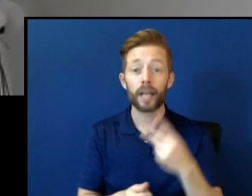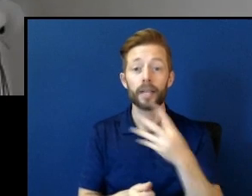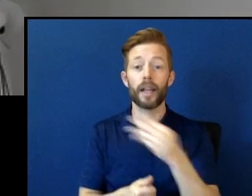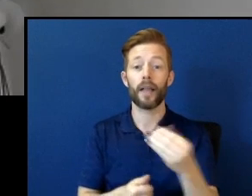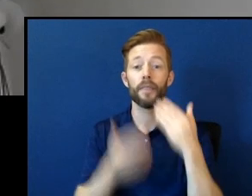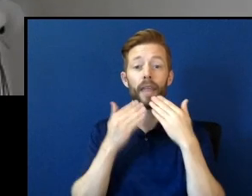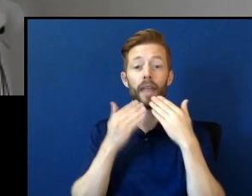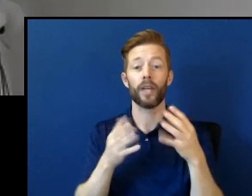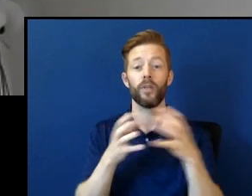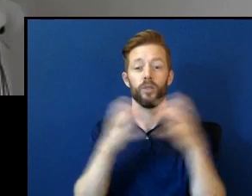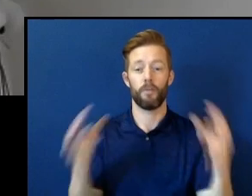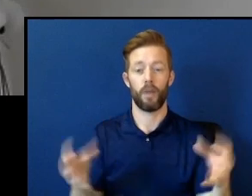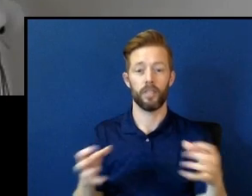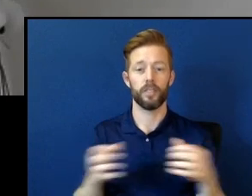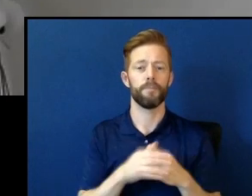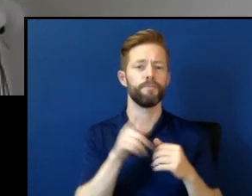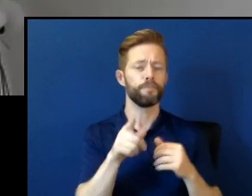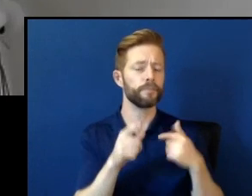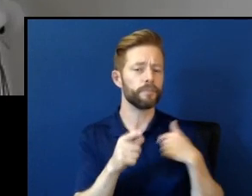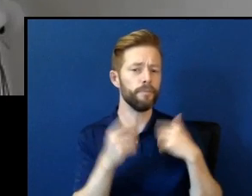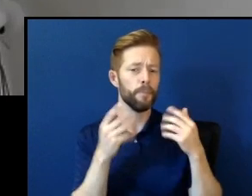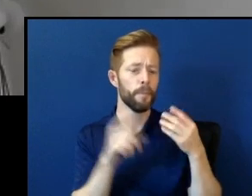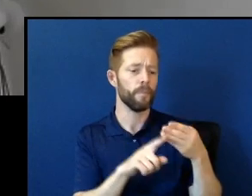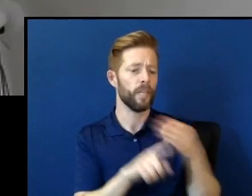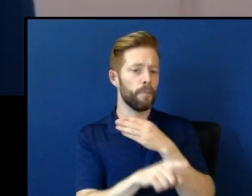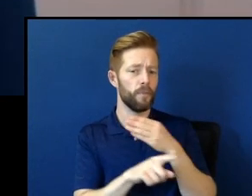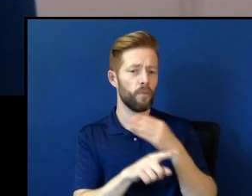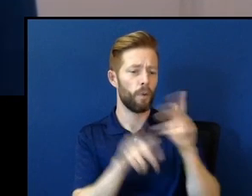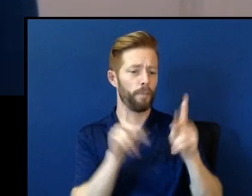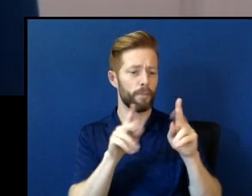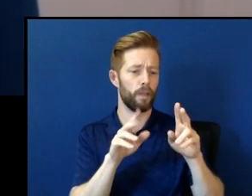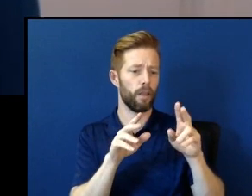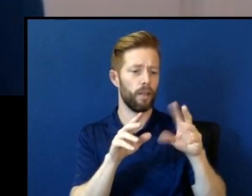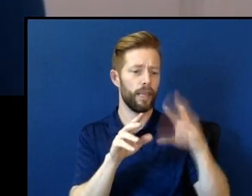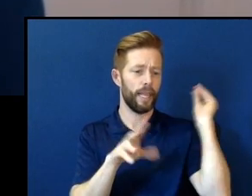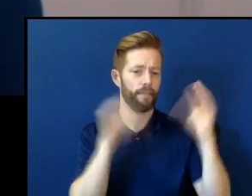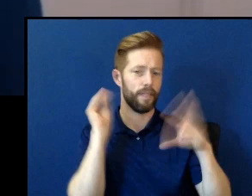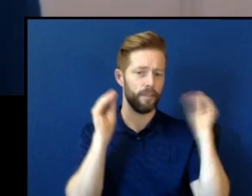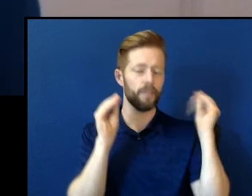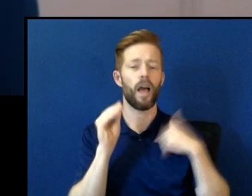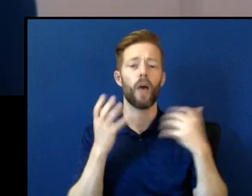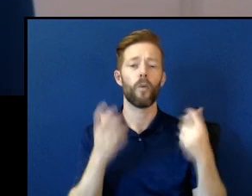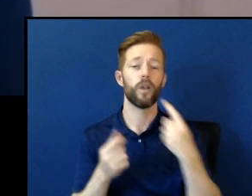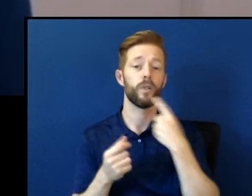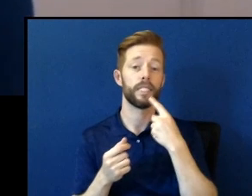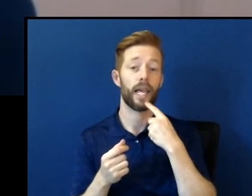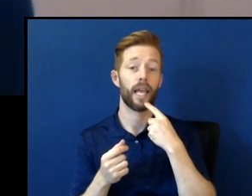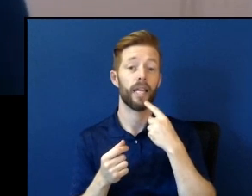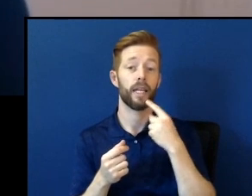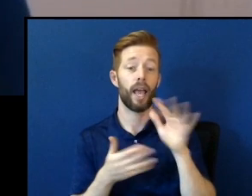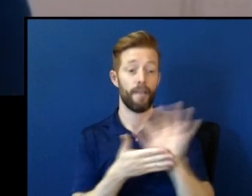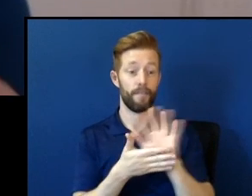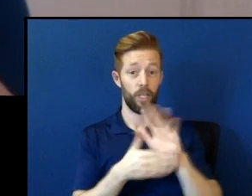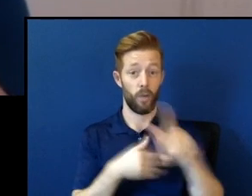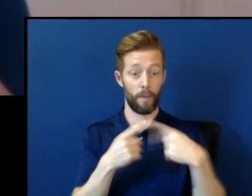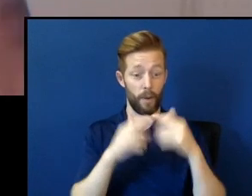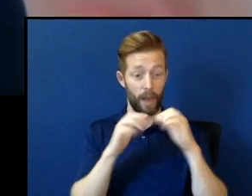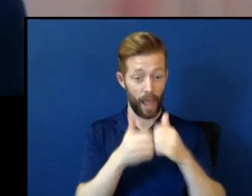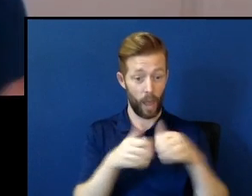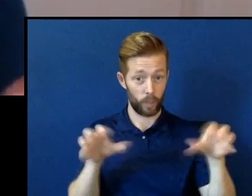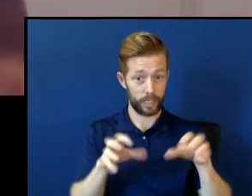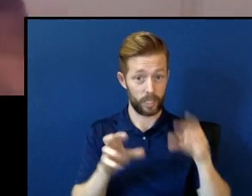come back, and thank you so much. And I do want to just, before people go, I do want to just say that